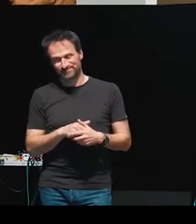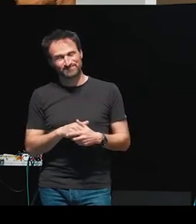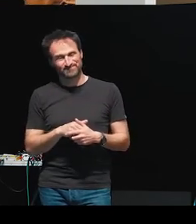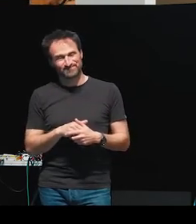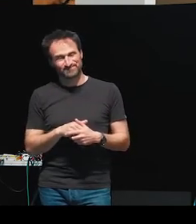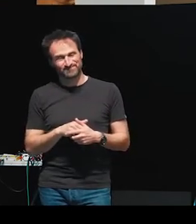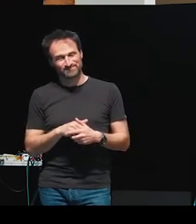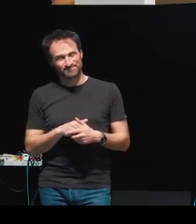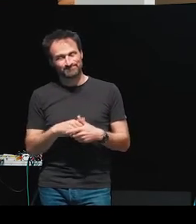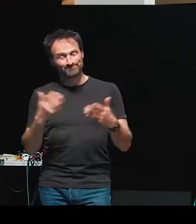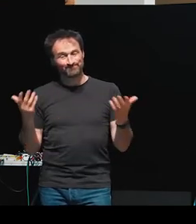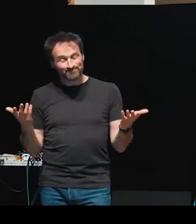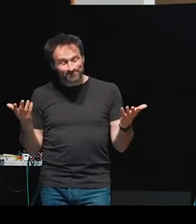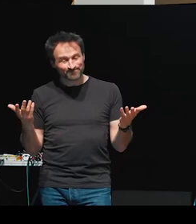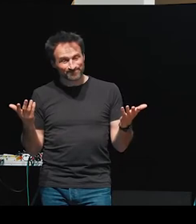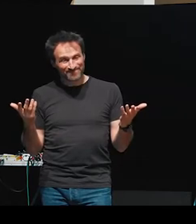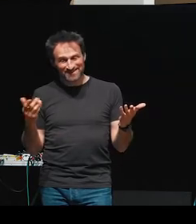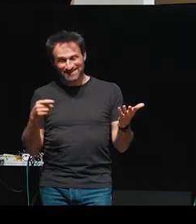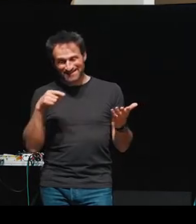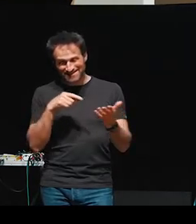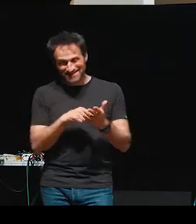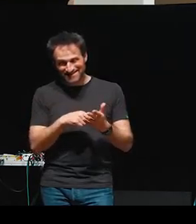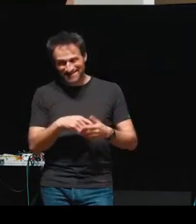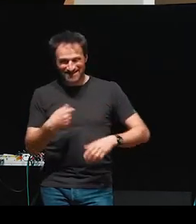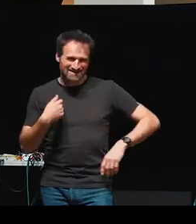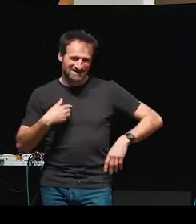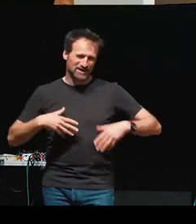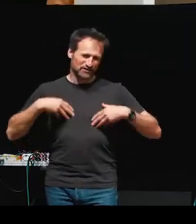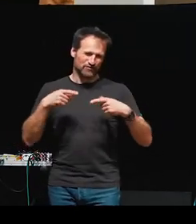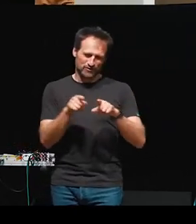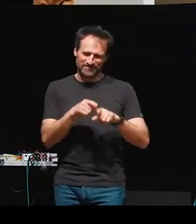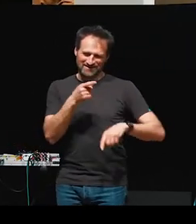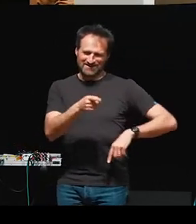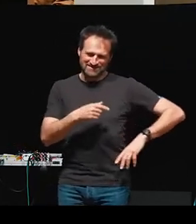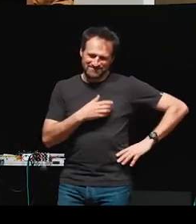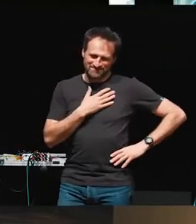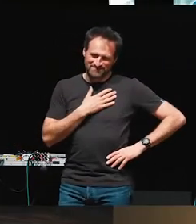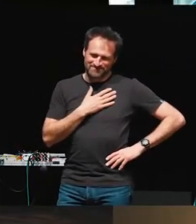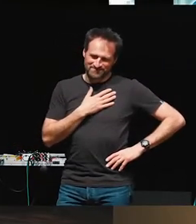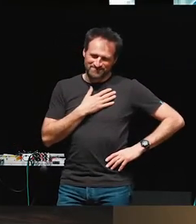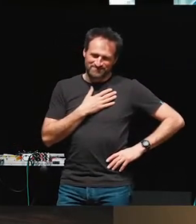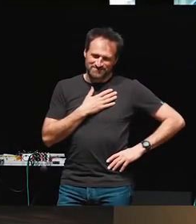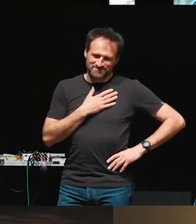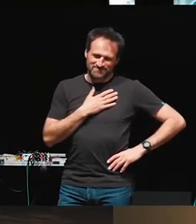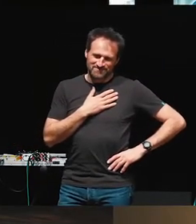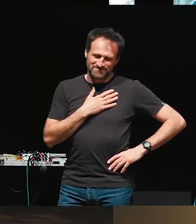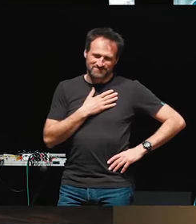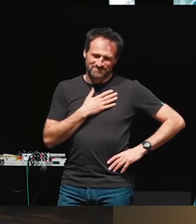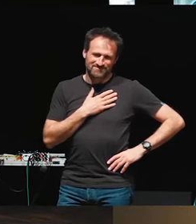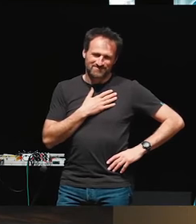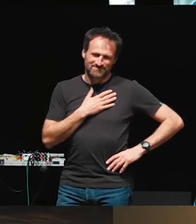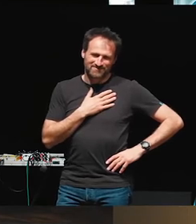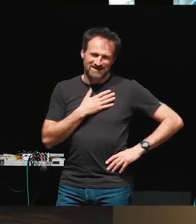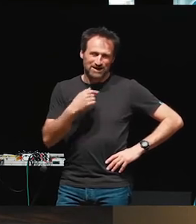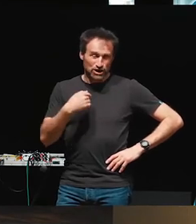So at this point, I'm sort of like this. And it actually made me question my relationship